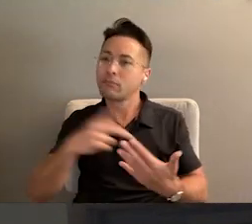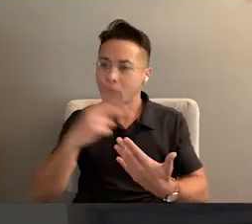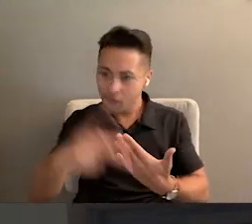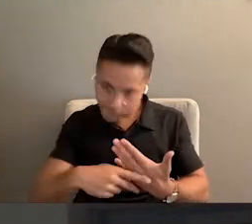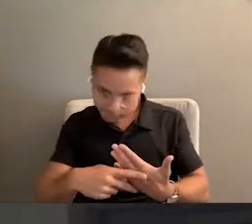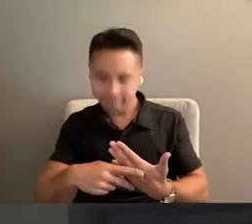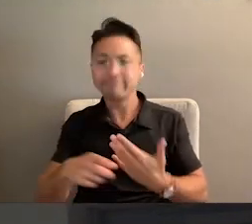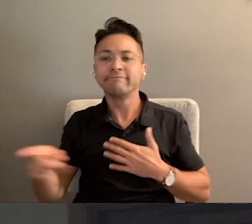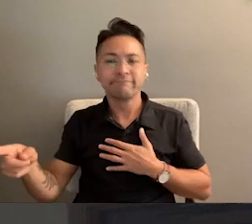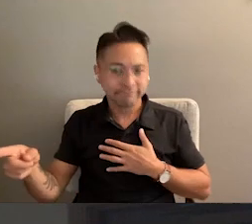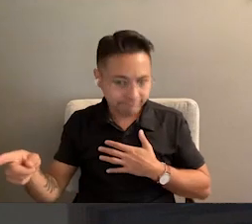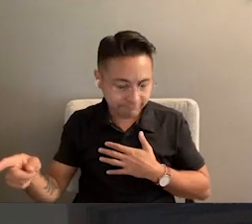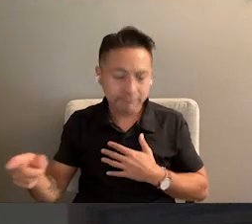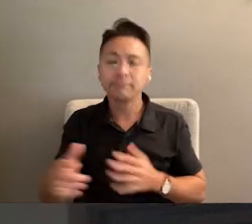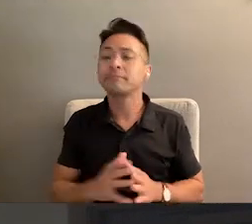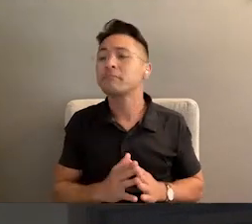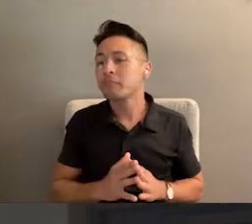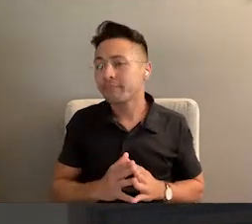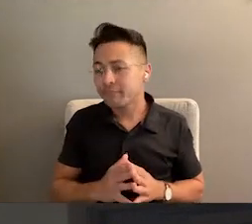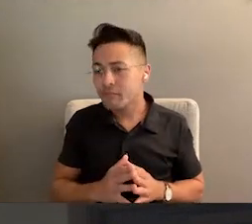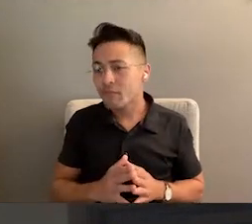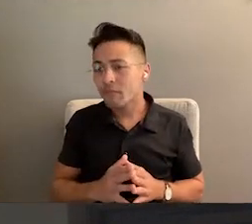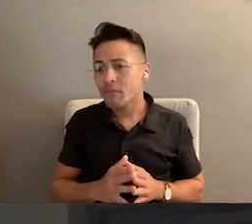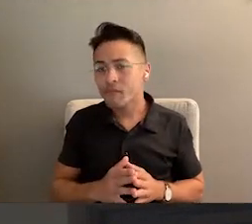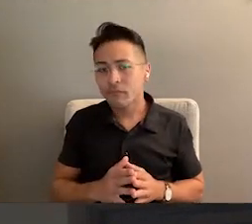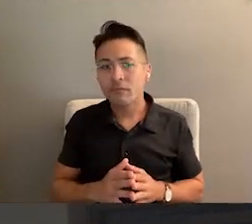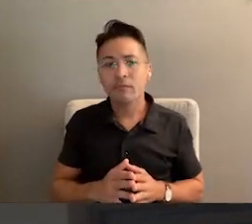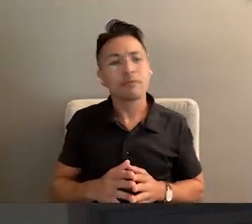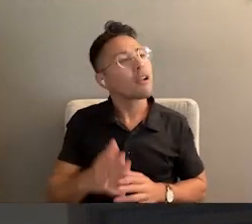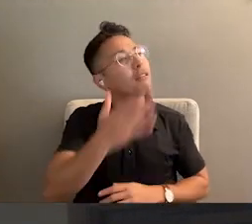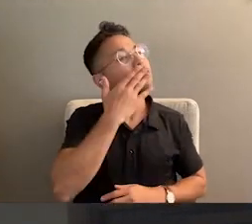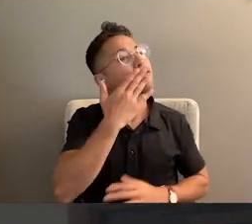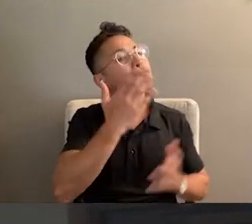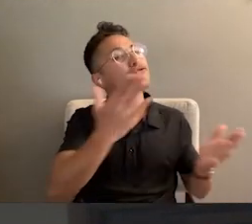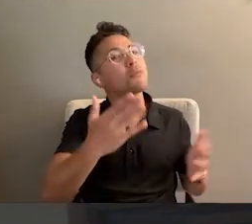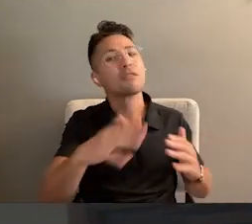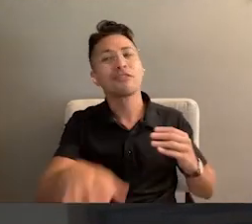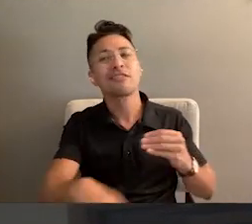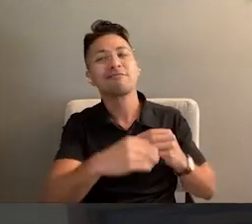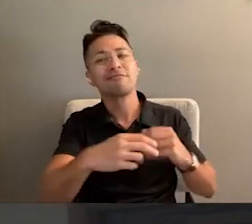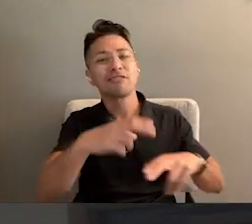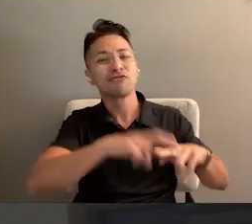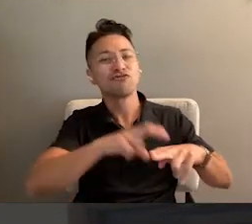person is basically the manager of the program. They're going to be the person who,